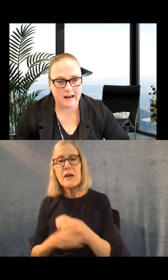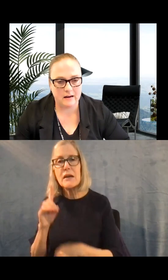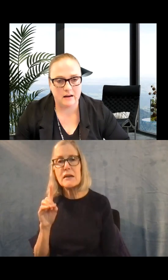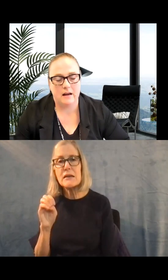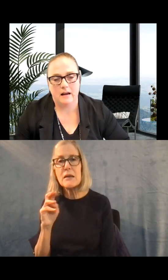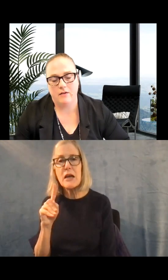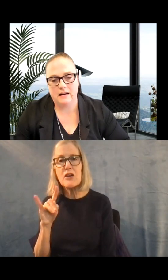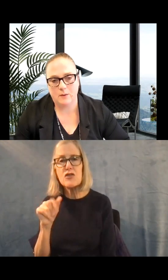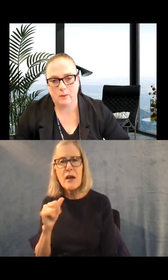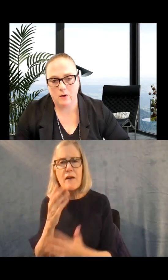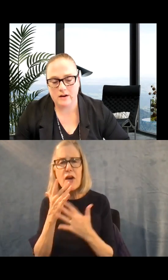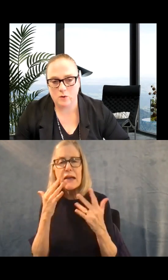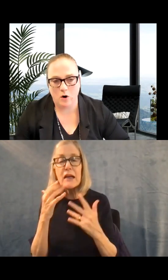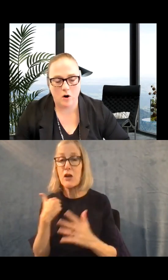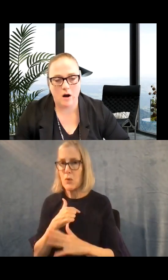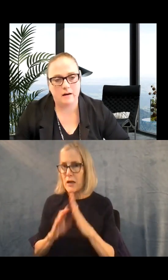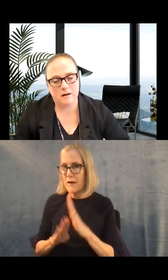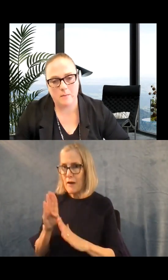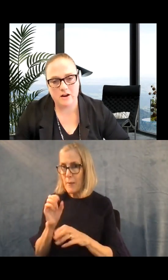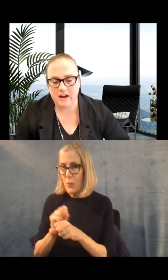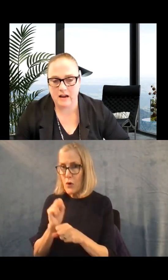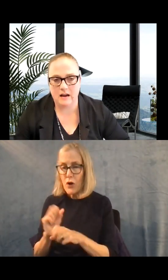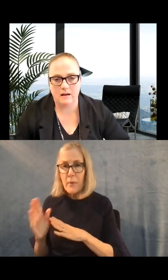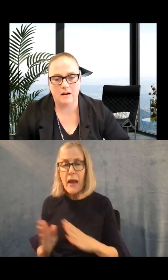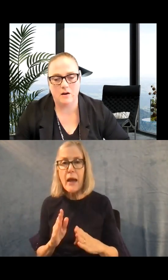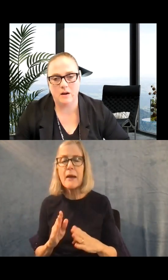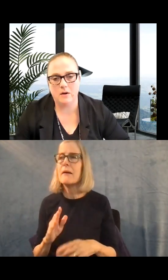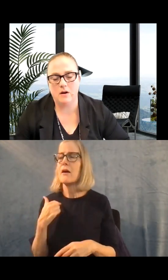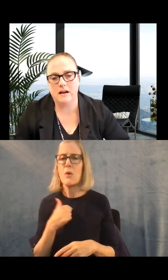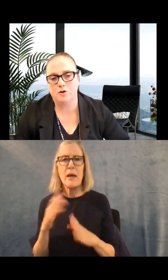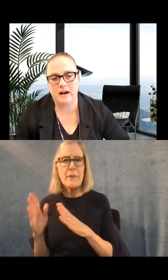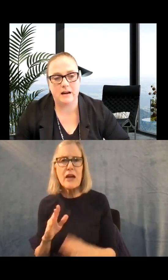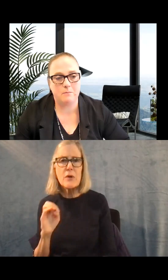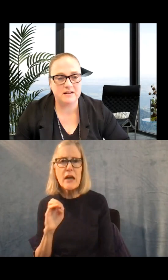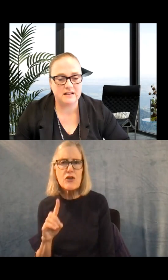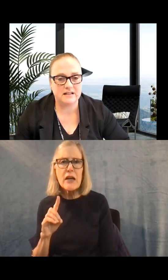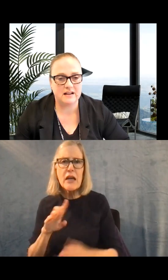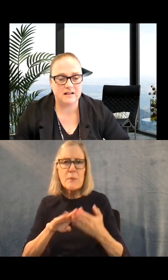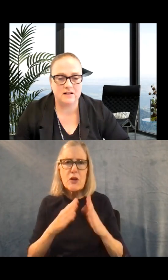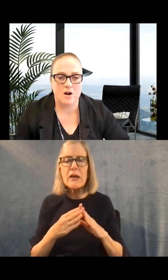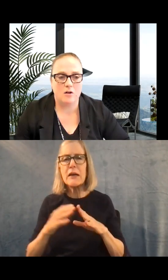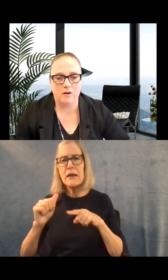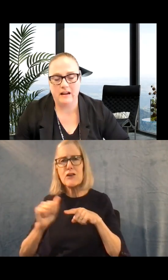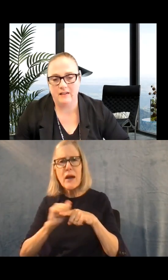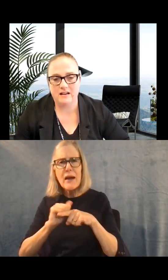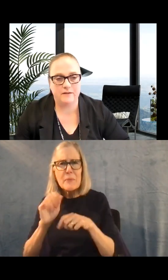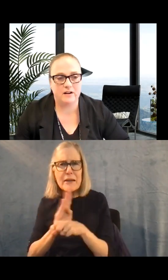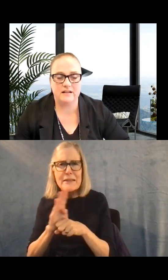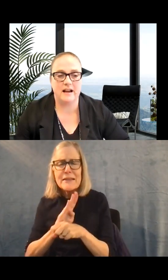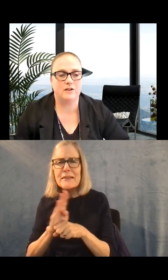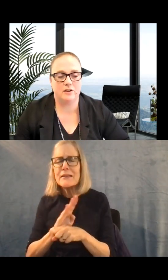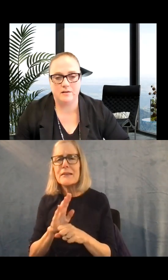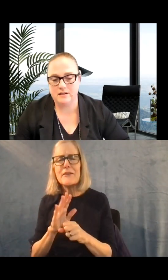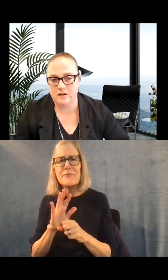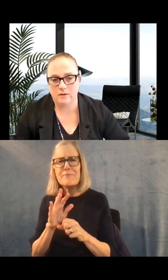work plan and things that we were going to work on, educating, community, training businesses, looking at the